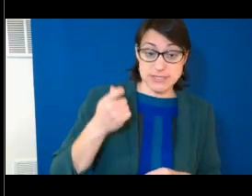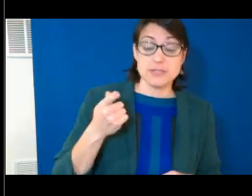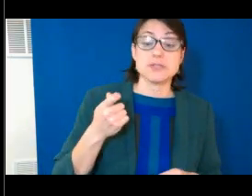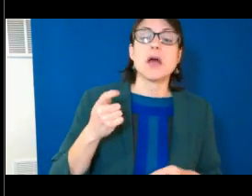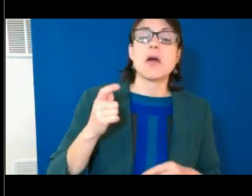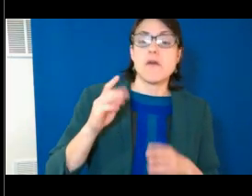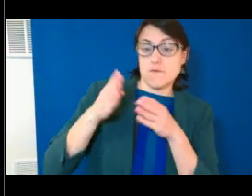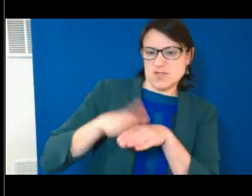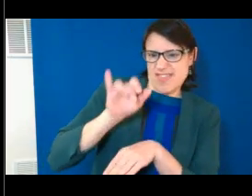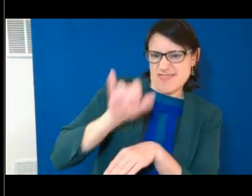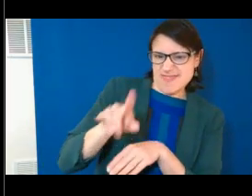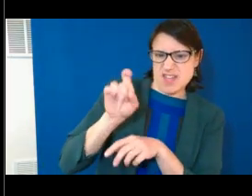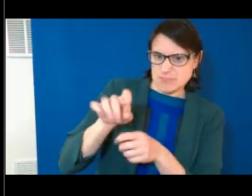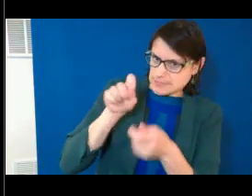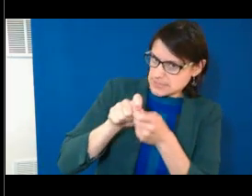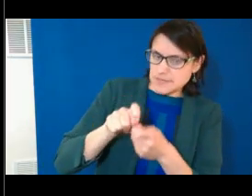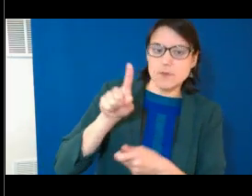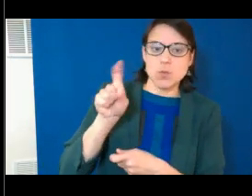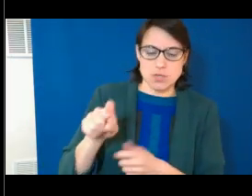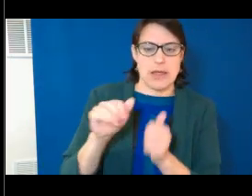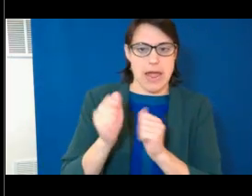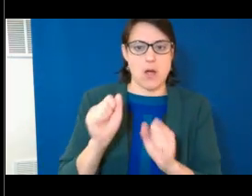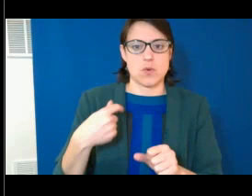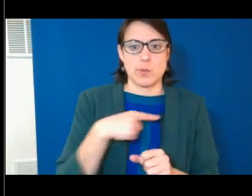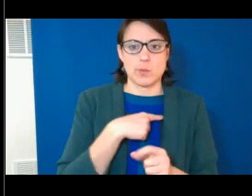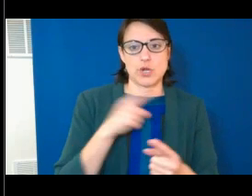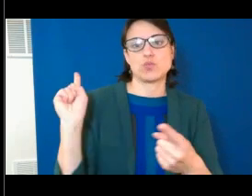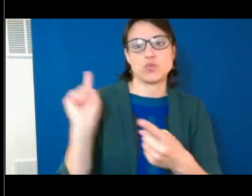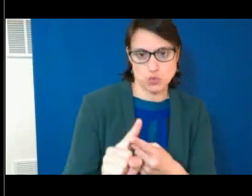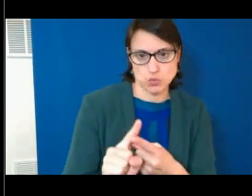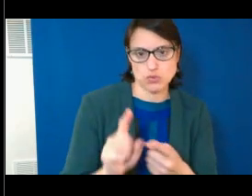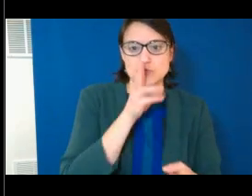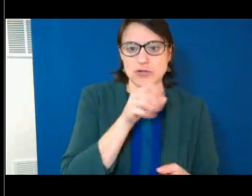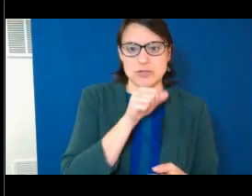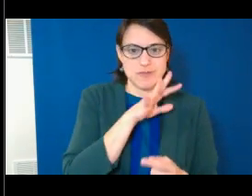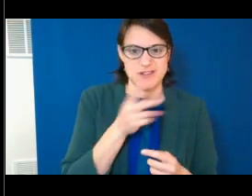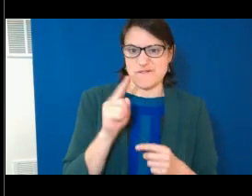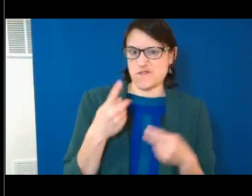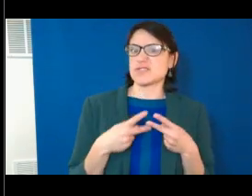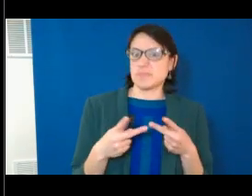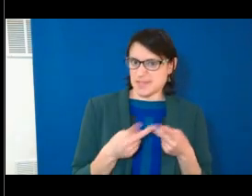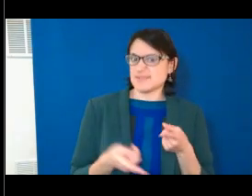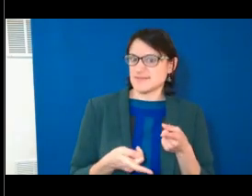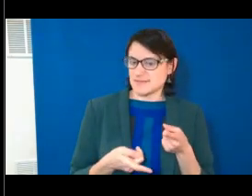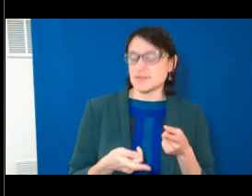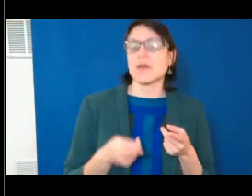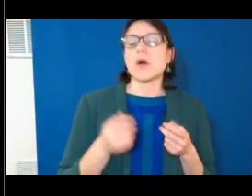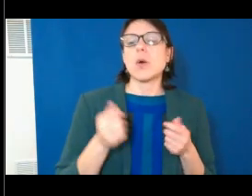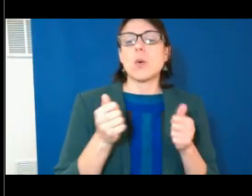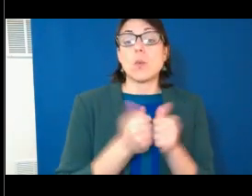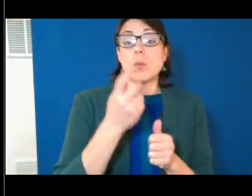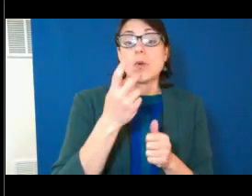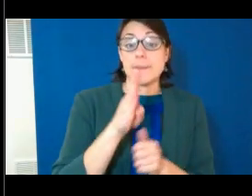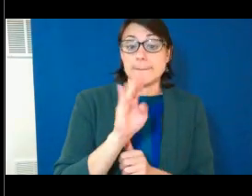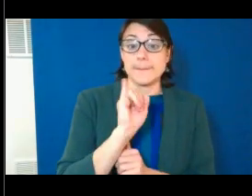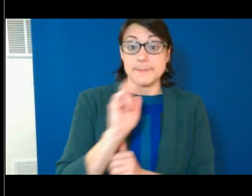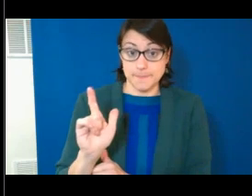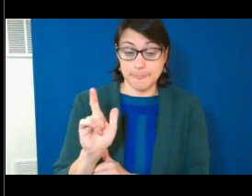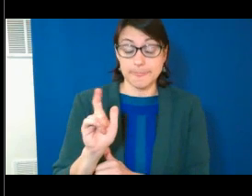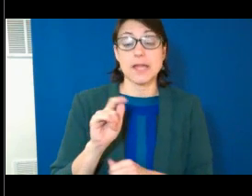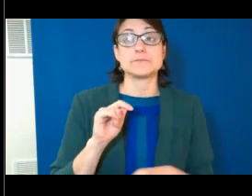focused on that question. How can we reduce marine debris in the first place? With our bipartisan infrastructure law funding, these are big